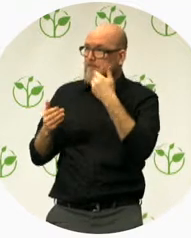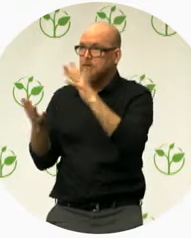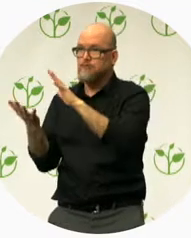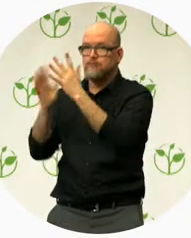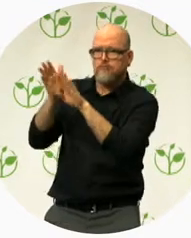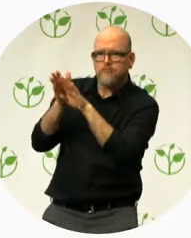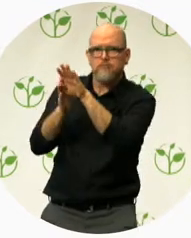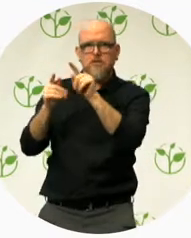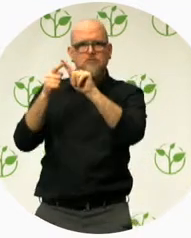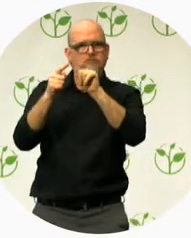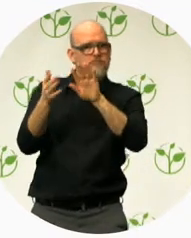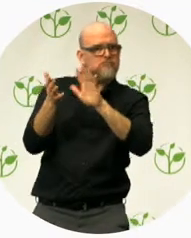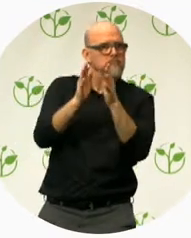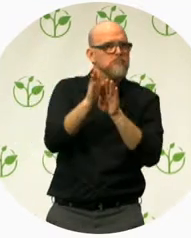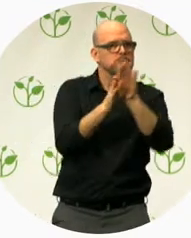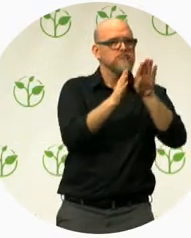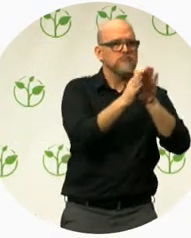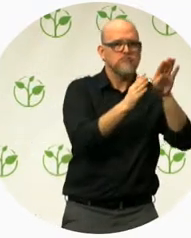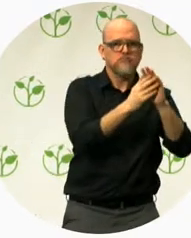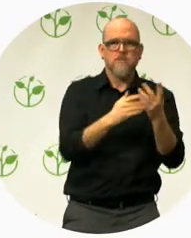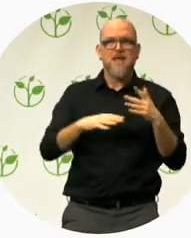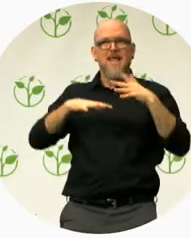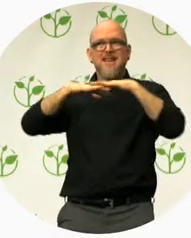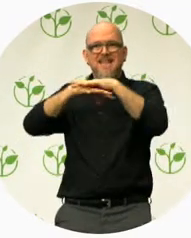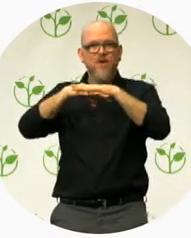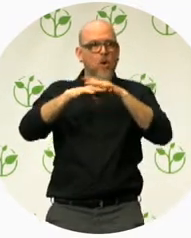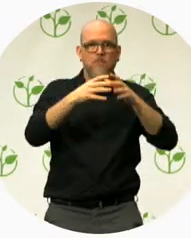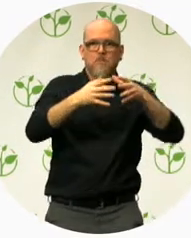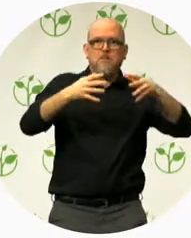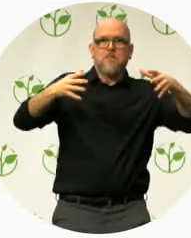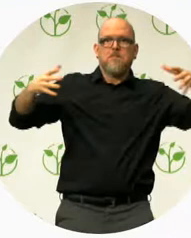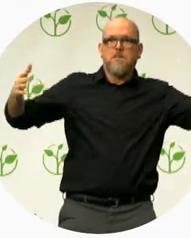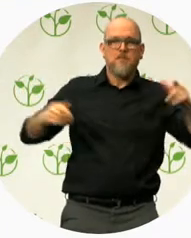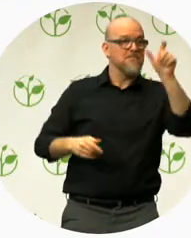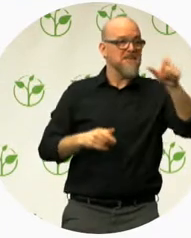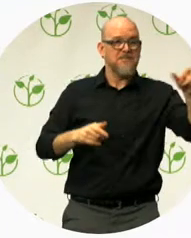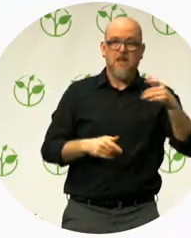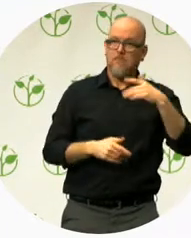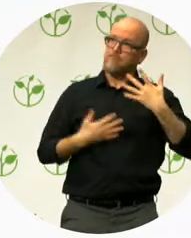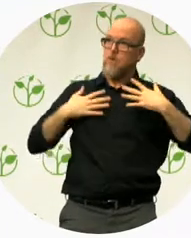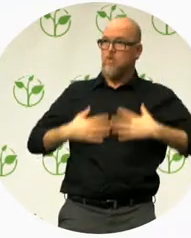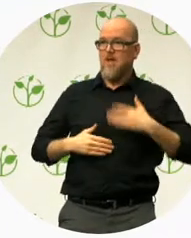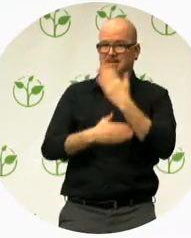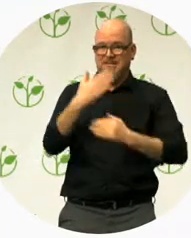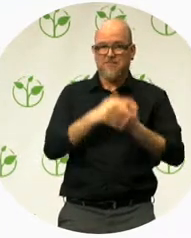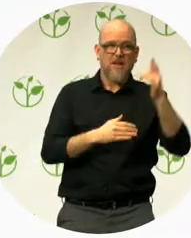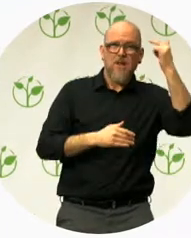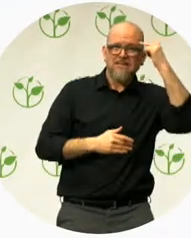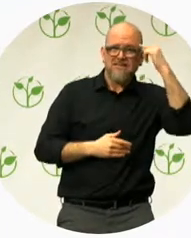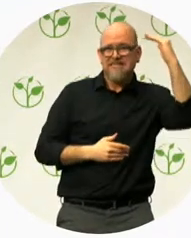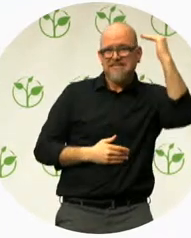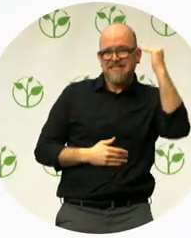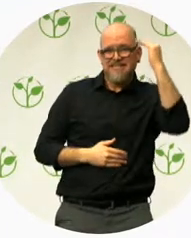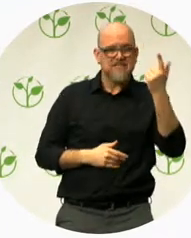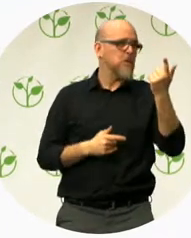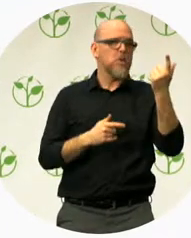going down. Those are just facts. The old system, you learn a skill, barber, banker,